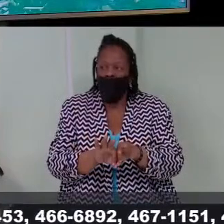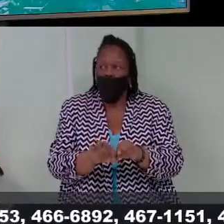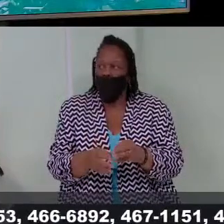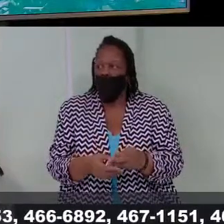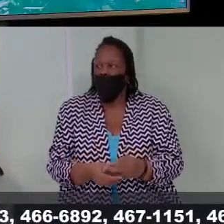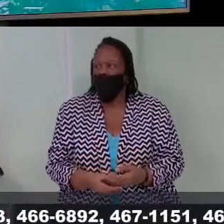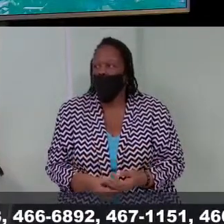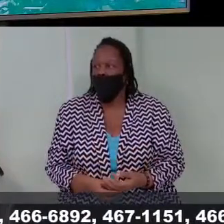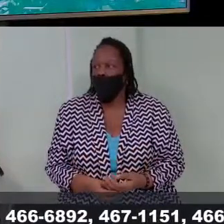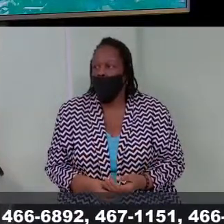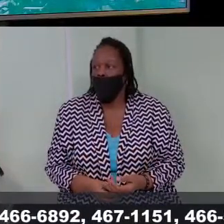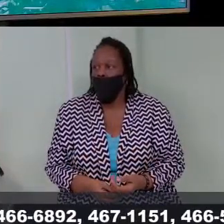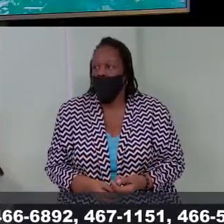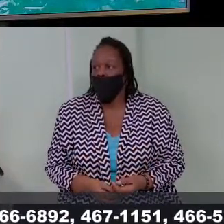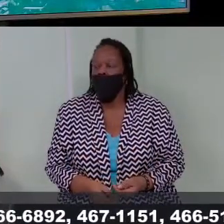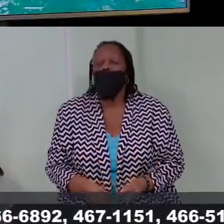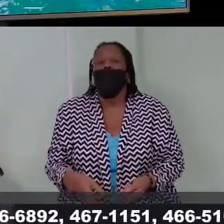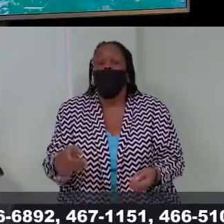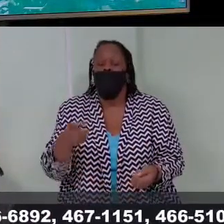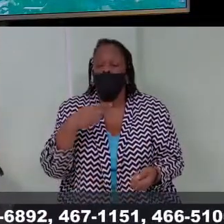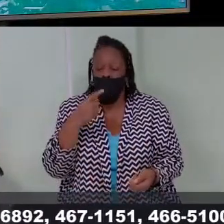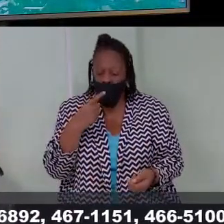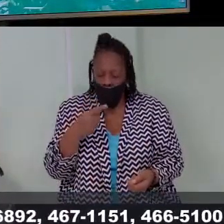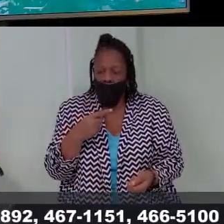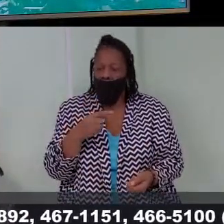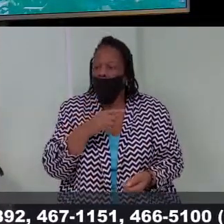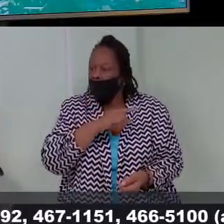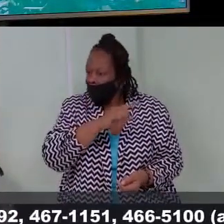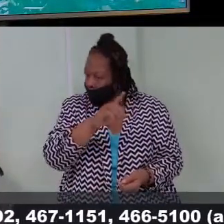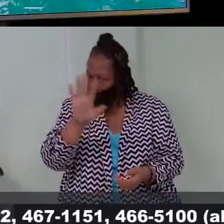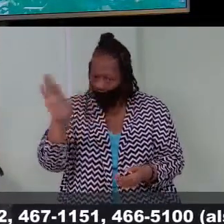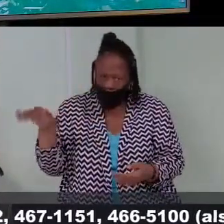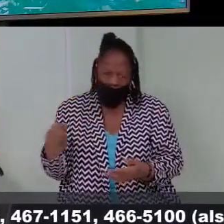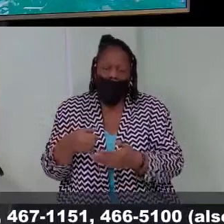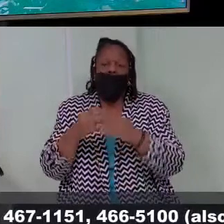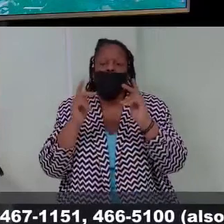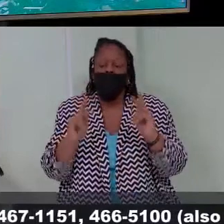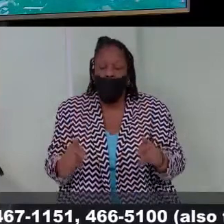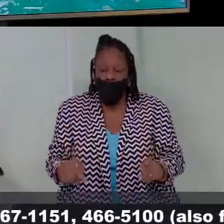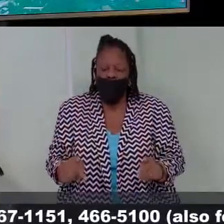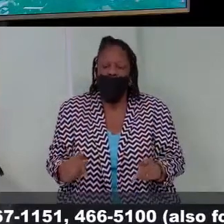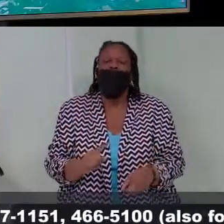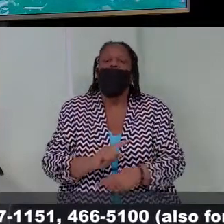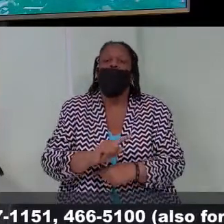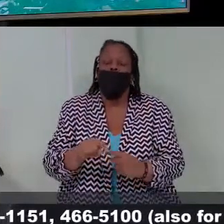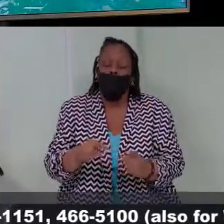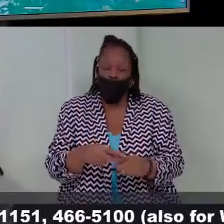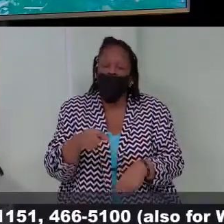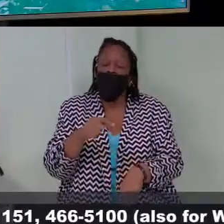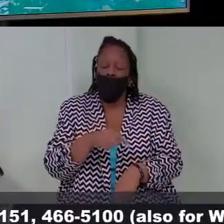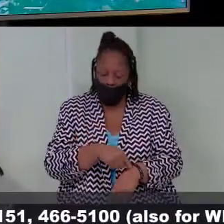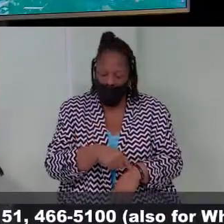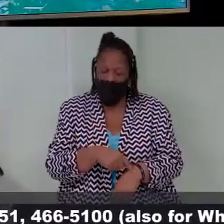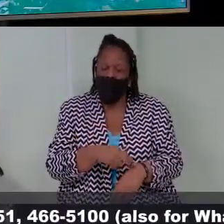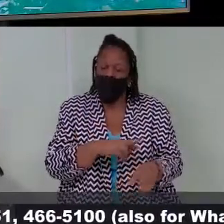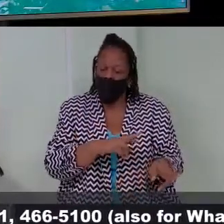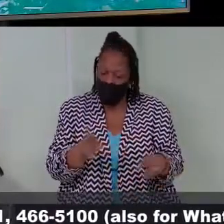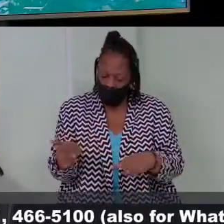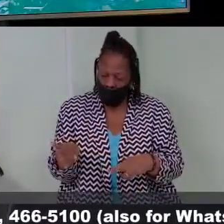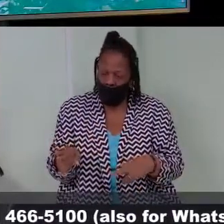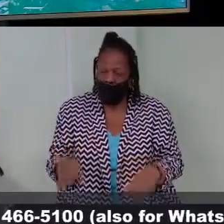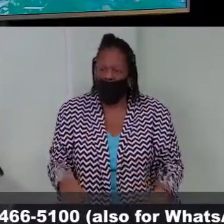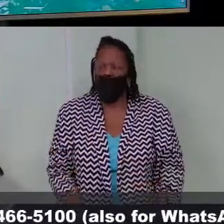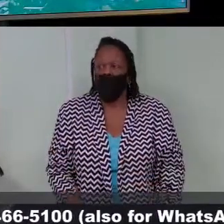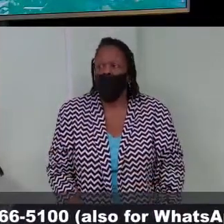however, inform you in a timely manner. Initially, at the start of the pandemic, we had these briefings